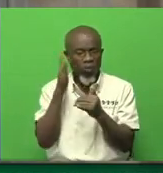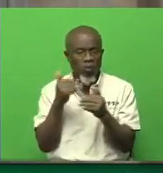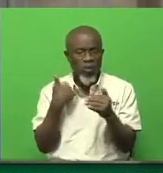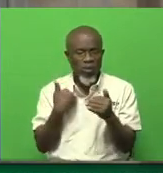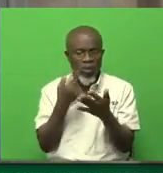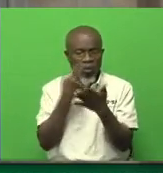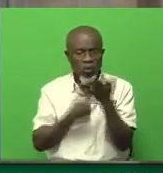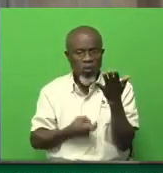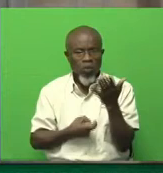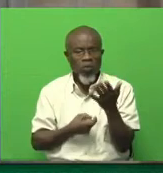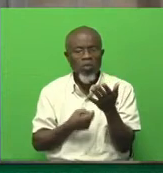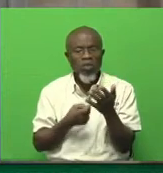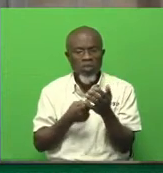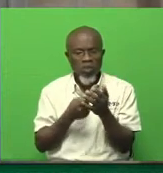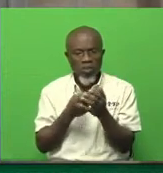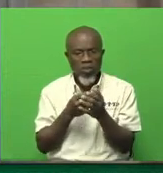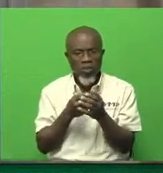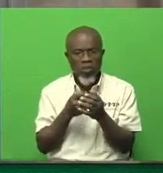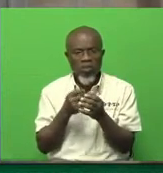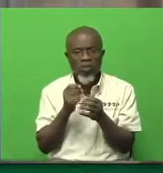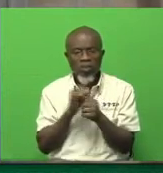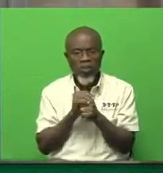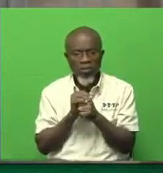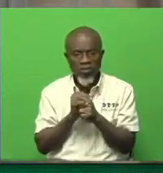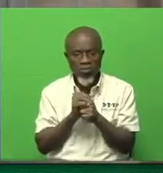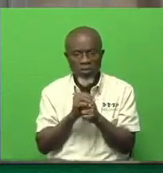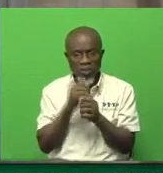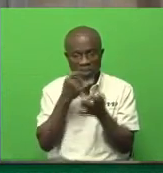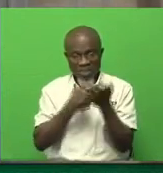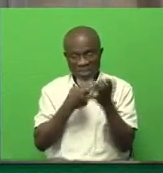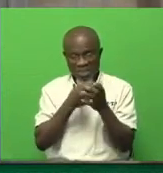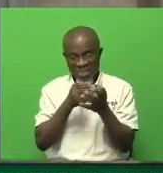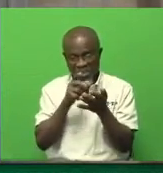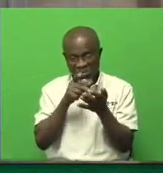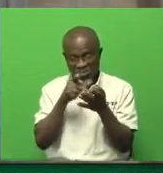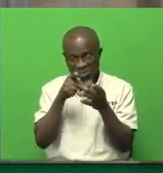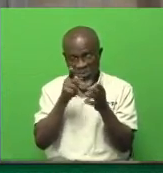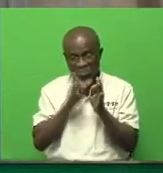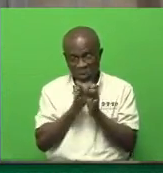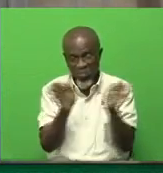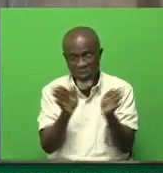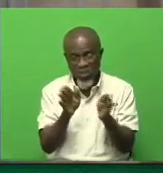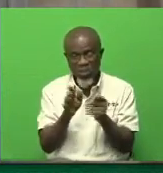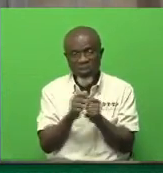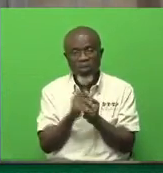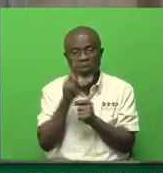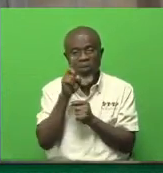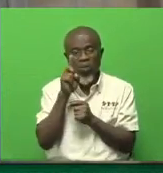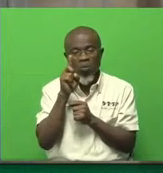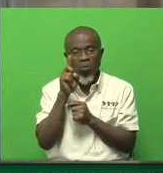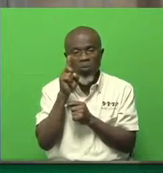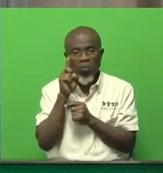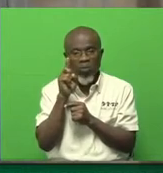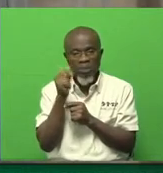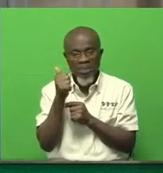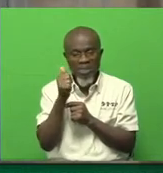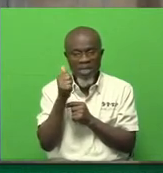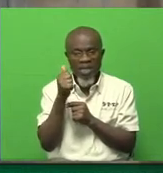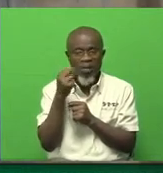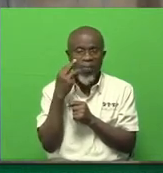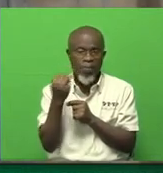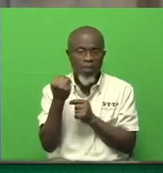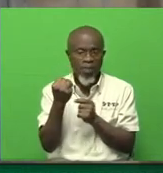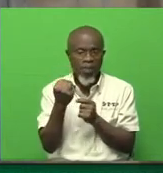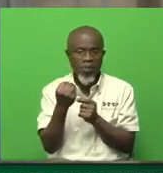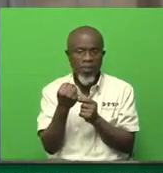at least 110 million dollars more and an additional two years to complete construction on the Port of Spain